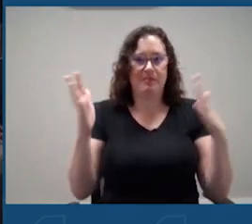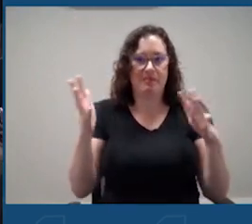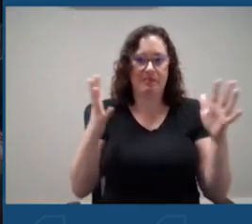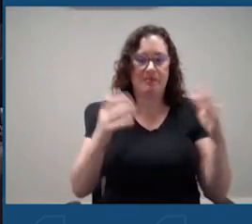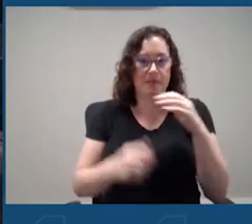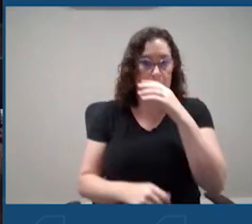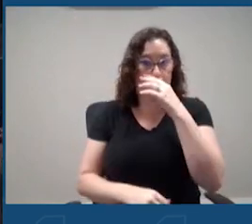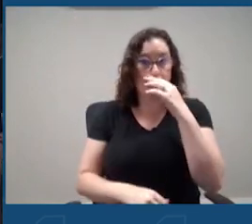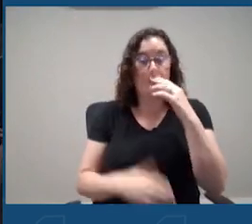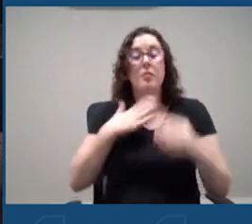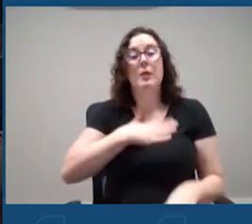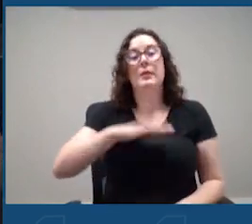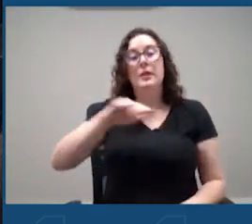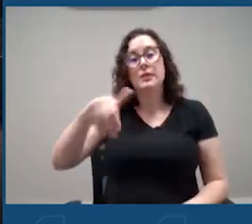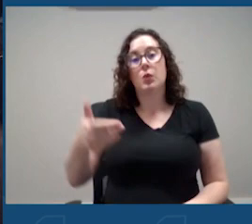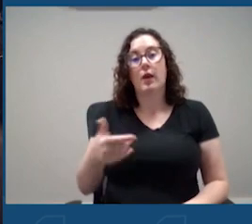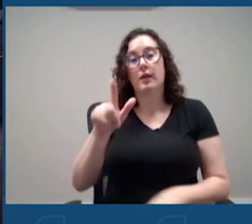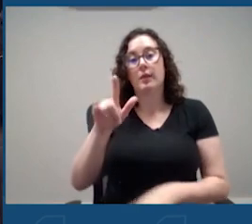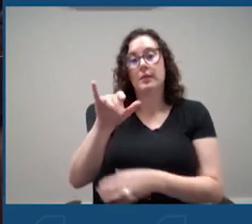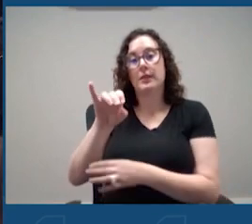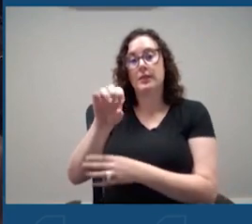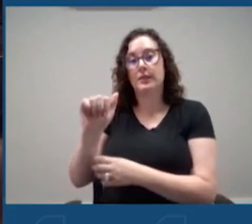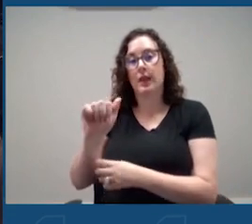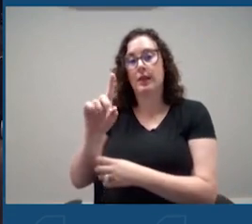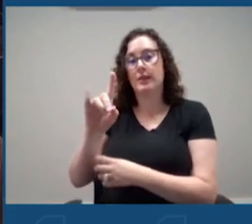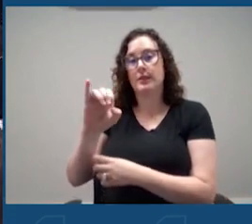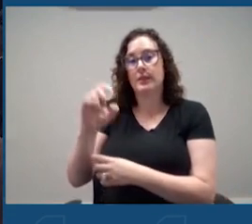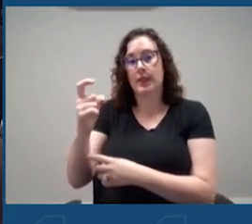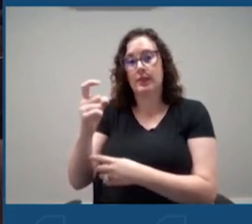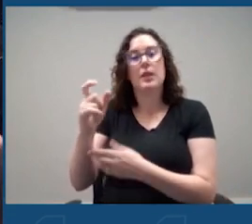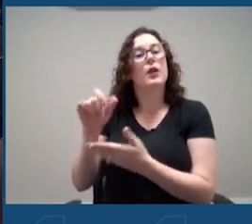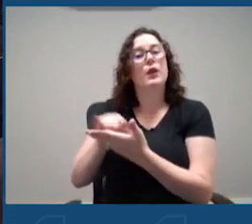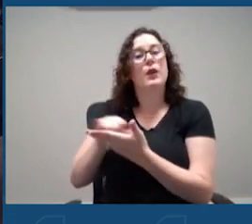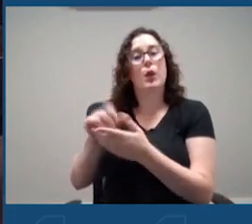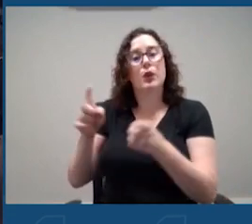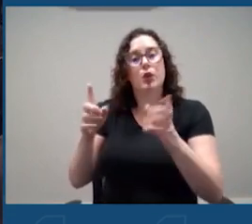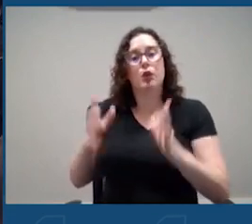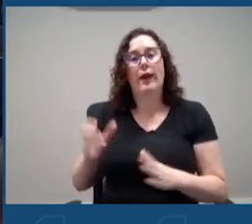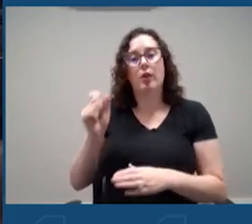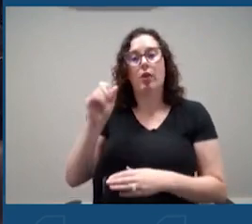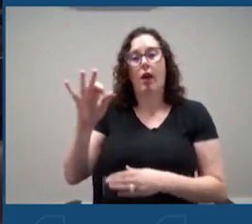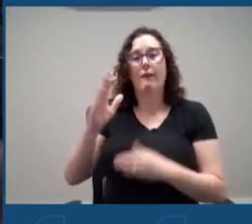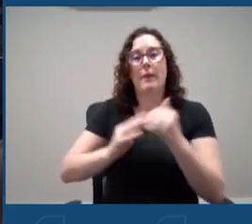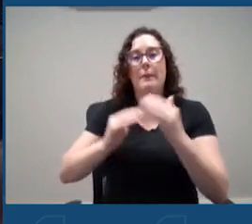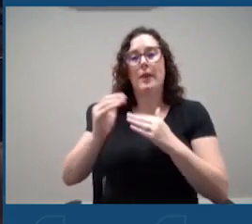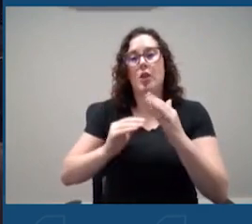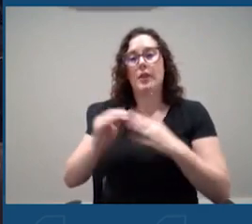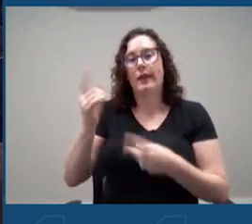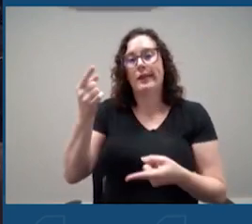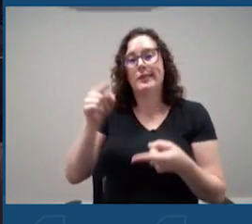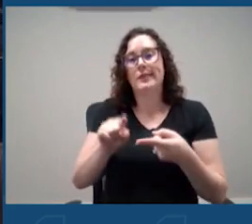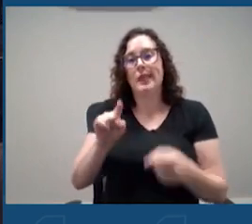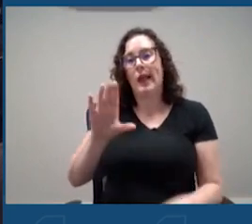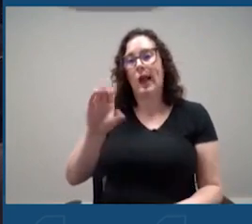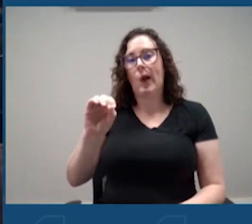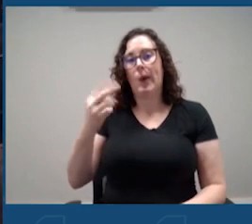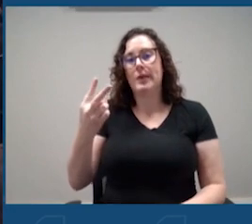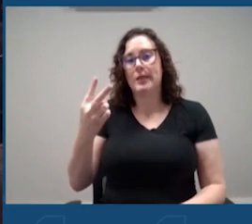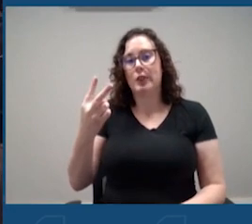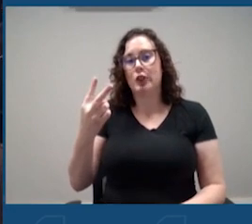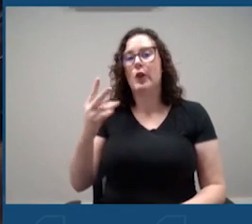And please welcome Lisa Dix, New York Director of the Building Decarbonization Coalition.